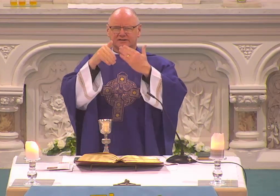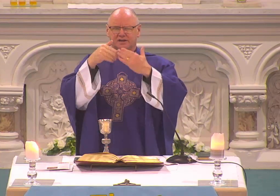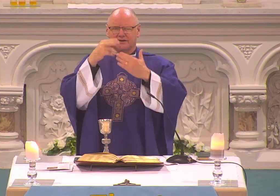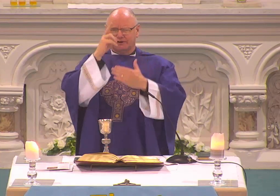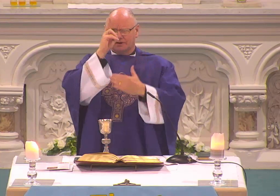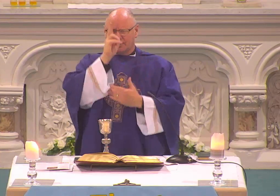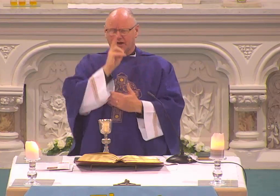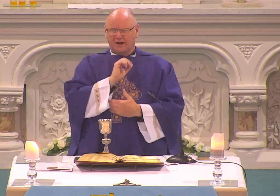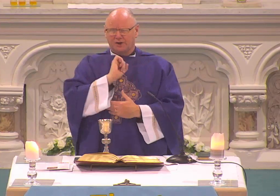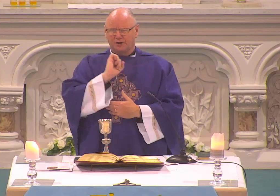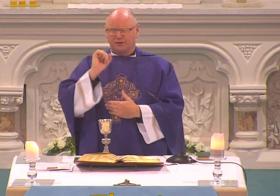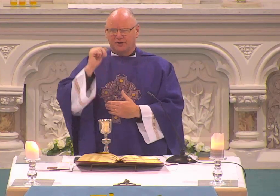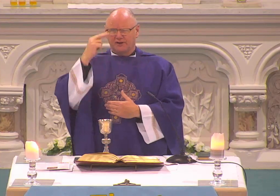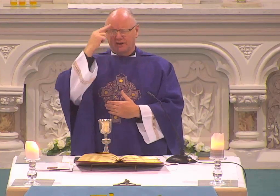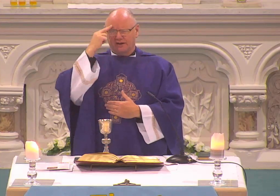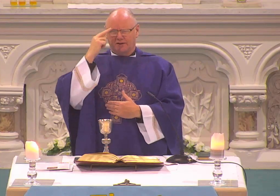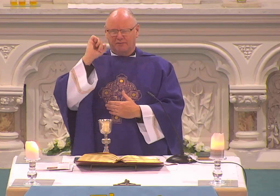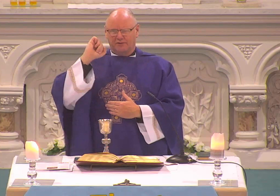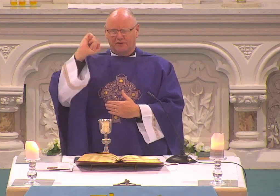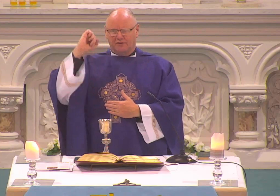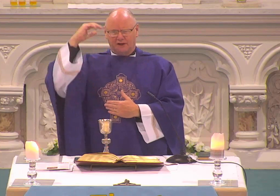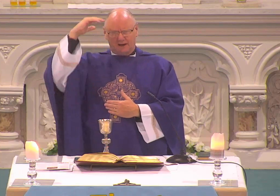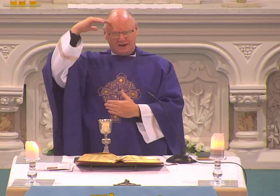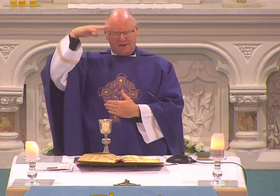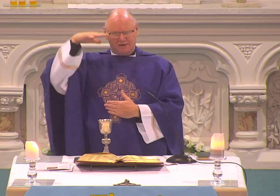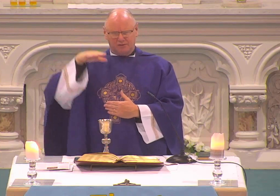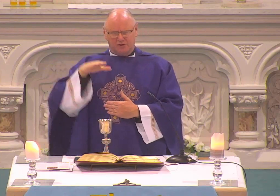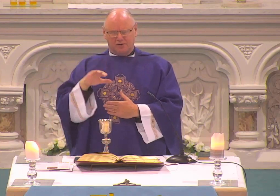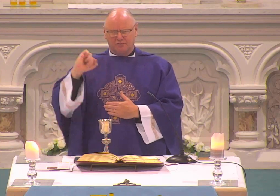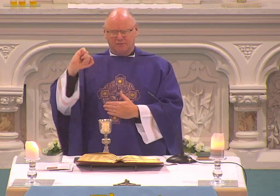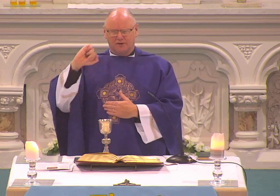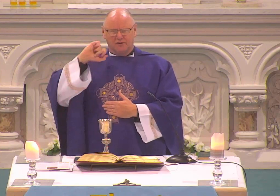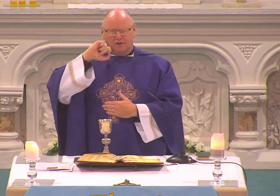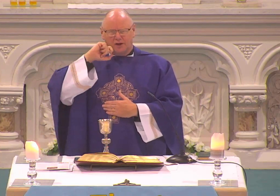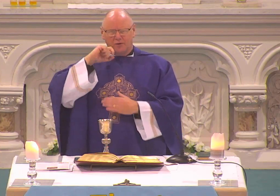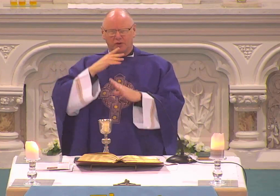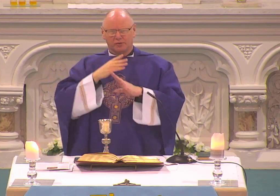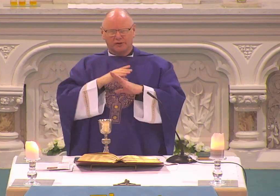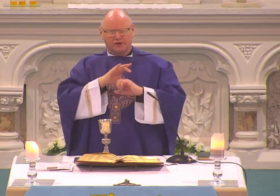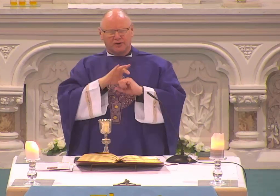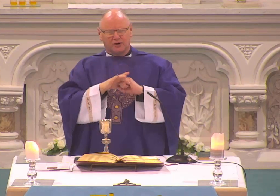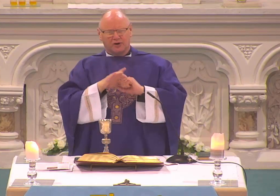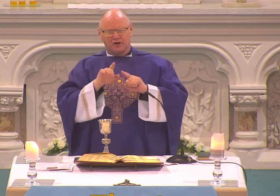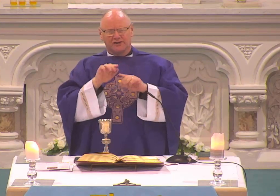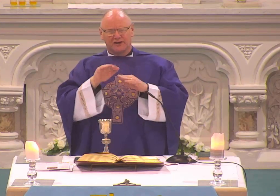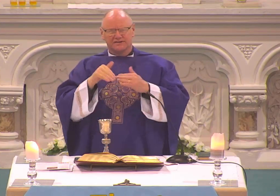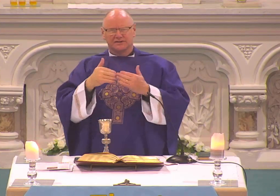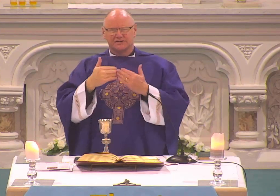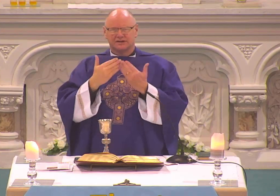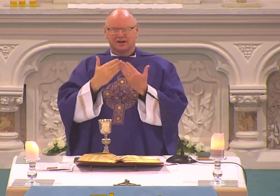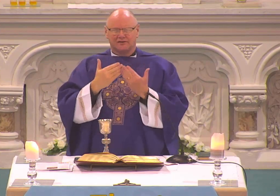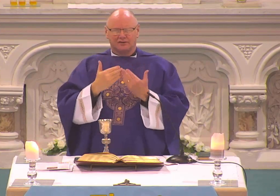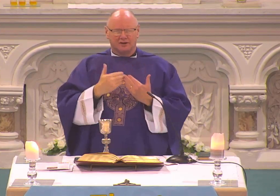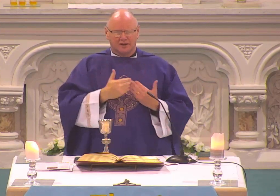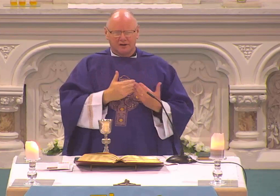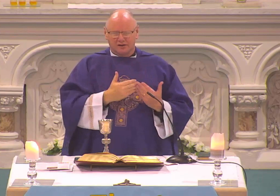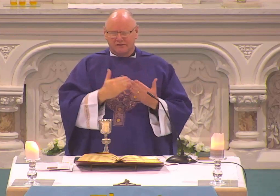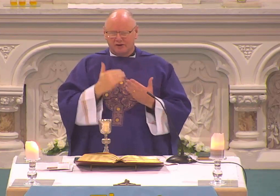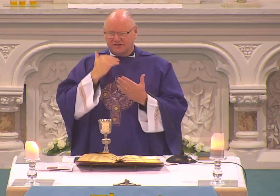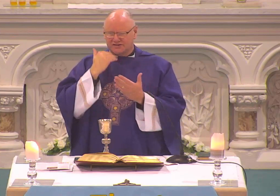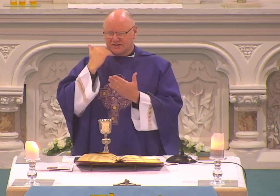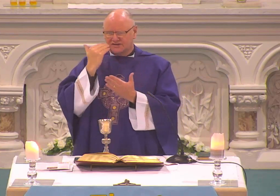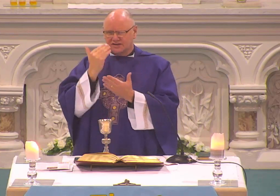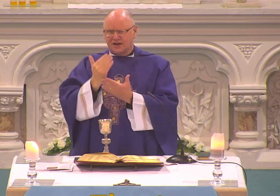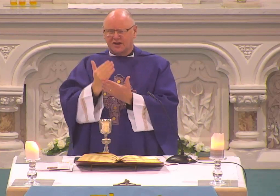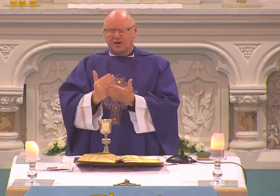in heaven, hallowed be thy name. Thy kingdom come, thy will be done on earth as it is in heaven. Give